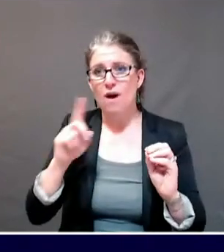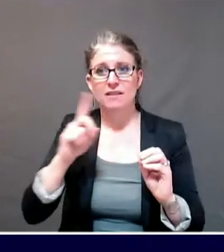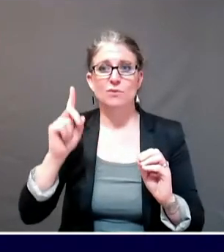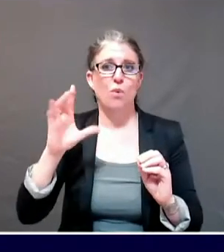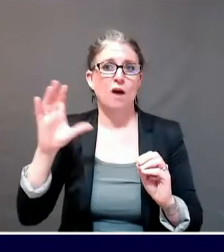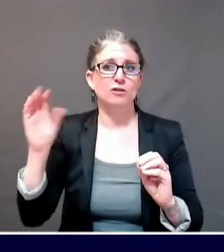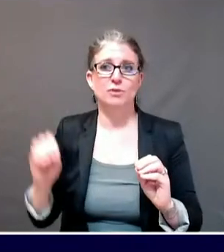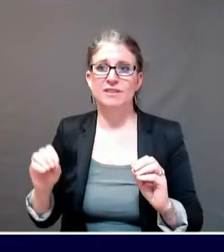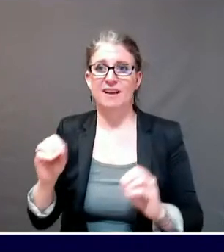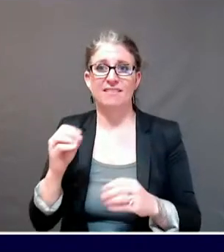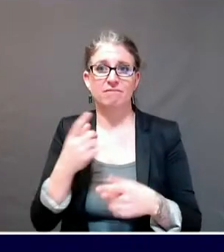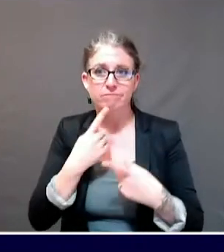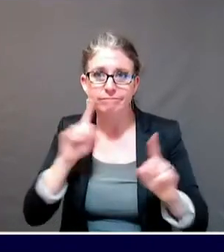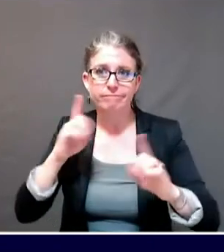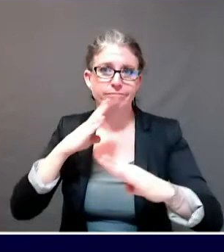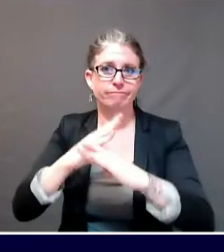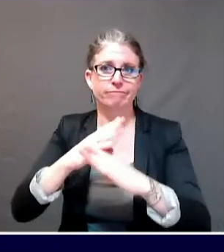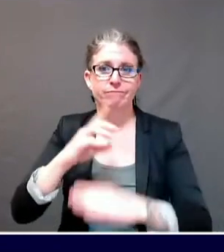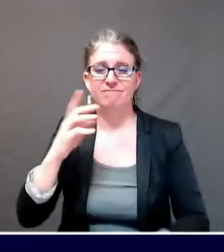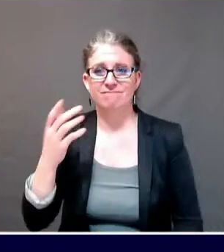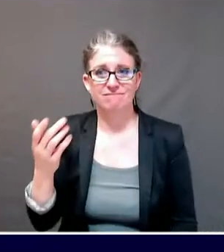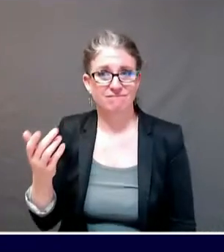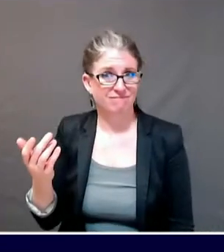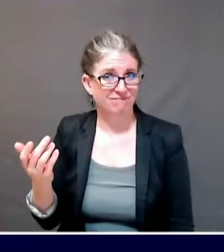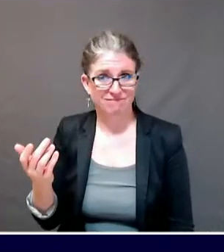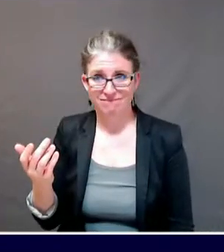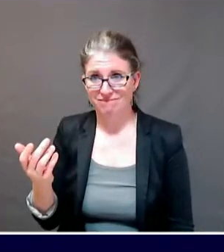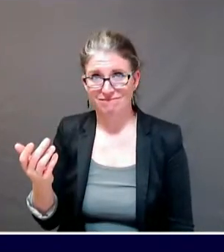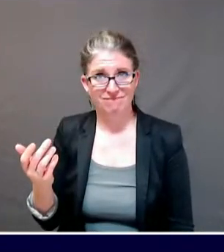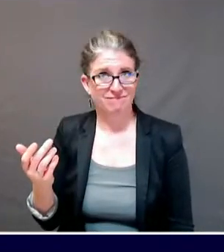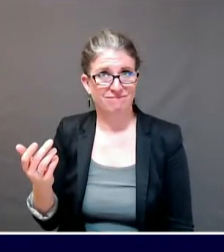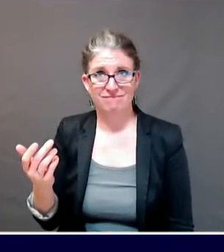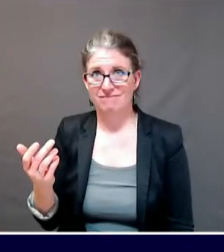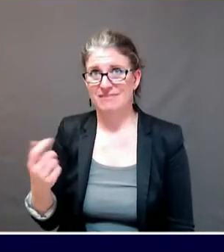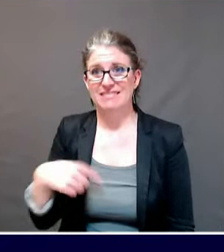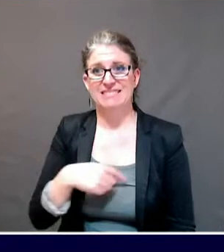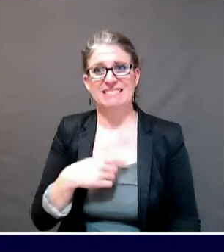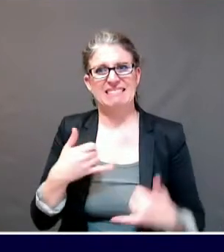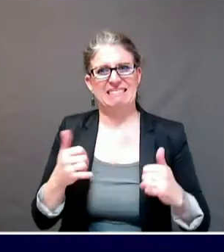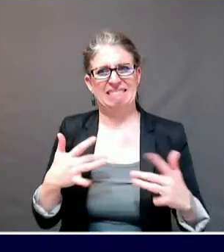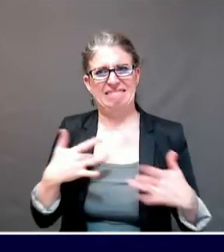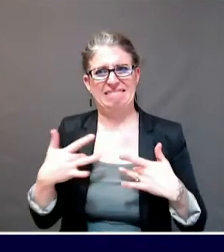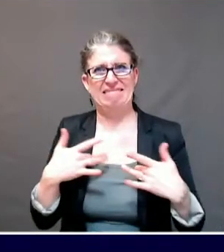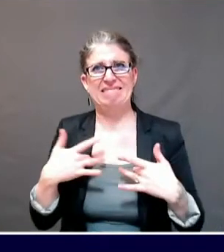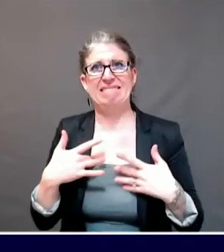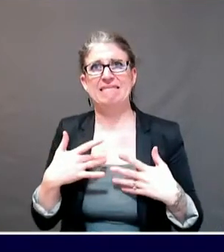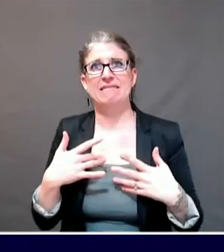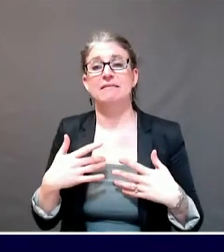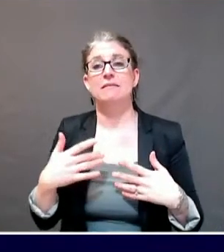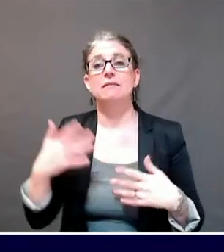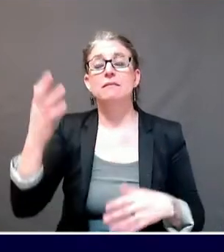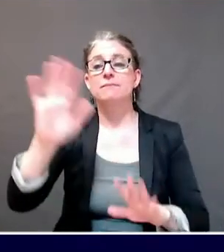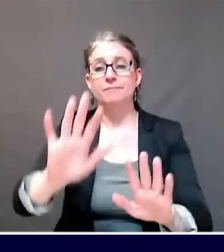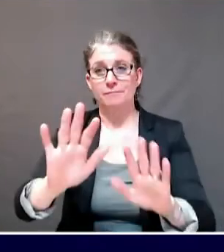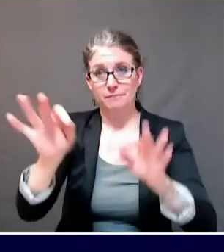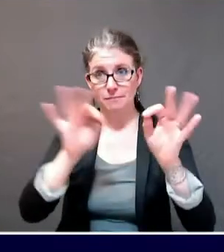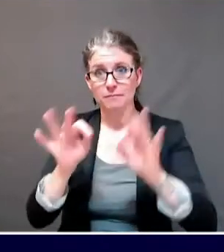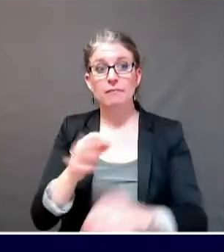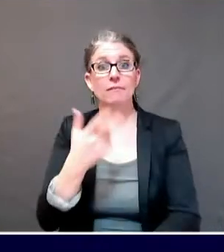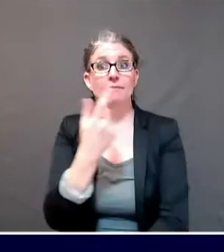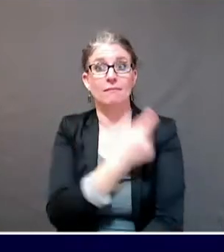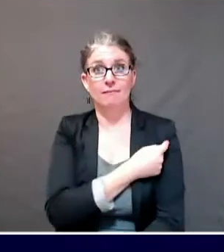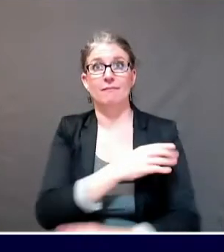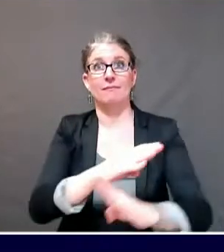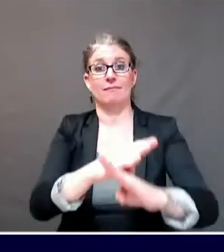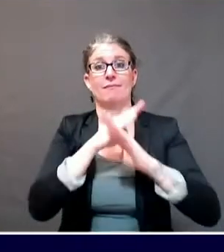your likelihood of harboring or transmitting the virus, even amongst folks who have been fully vaccinated. Of course, I want folks